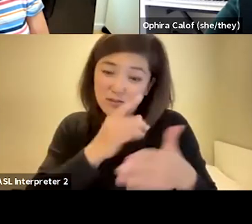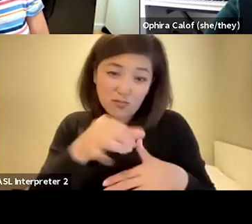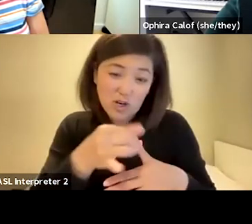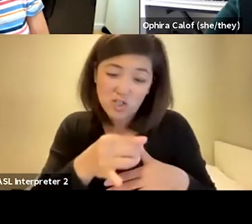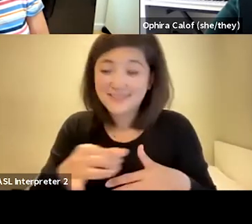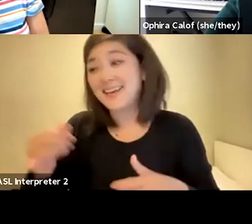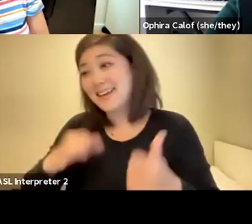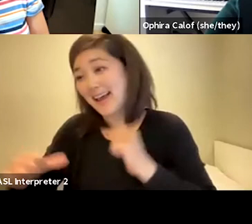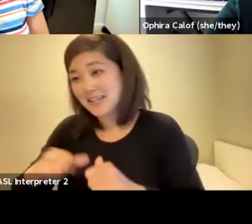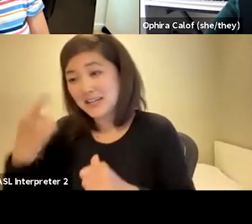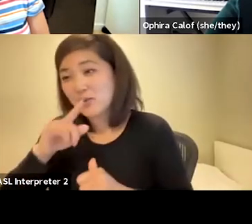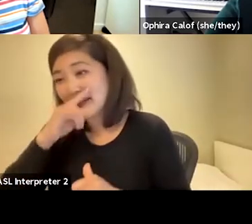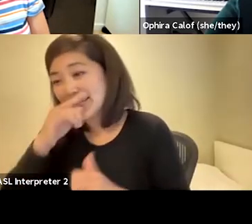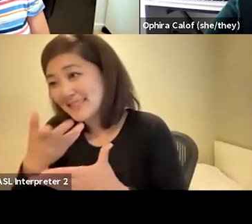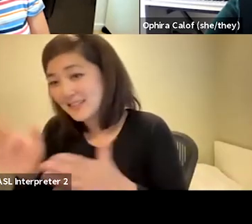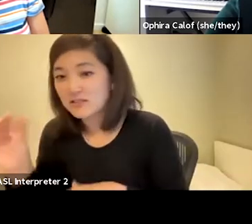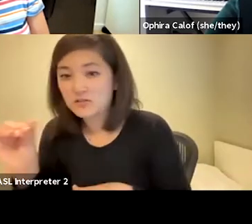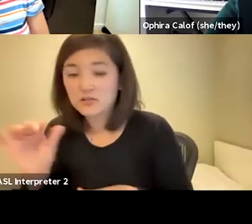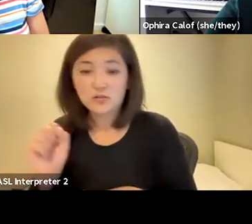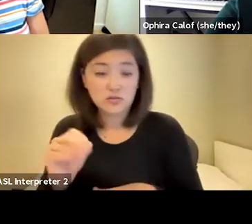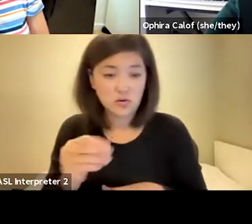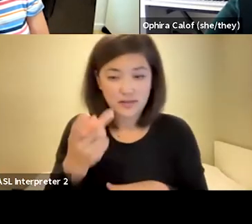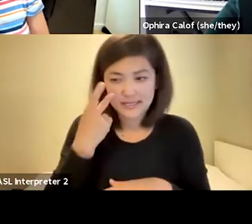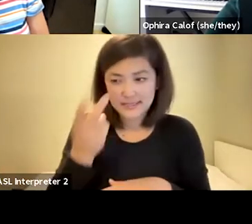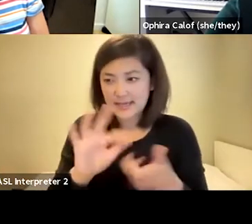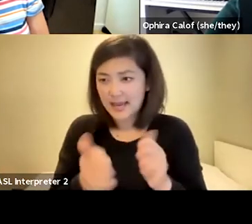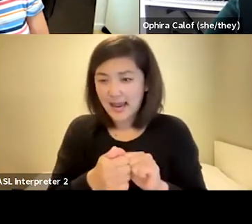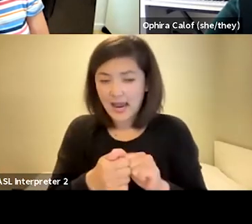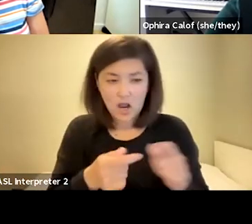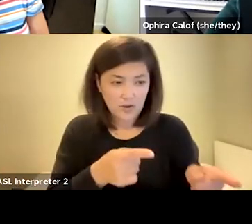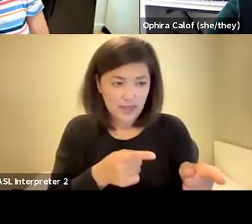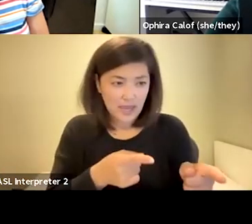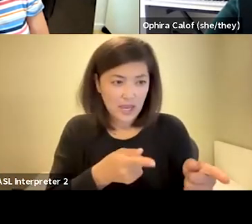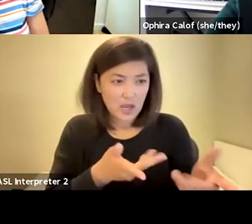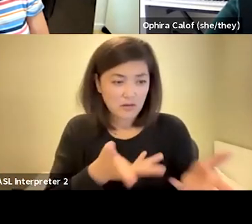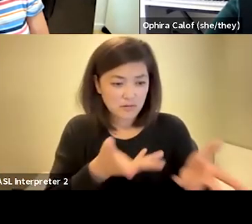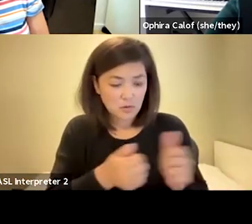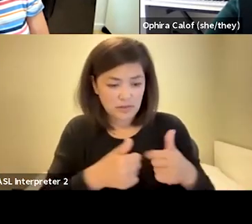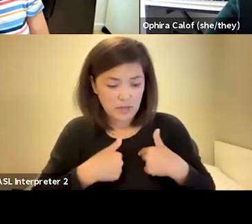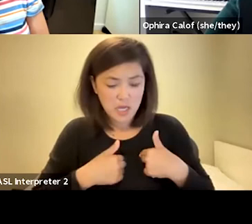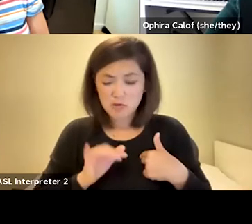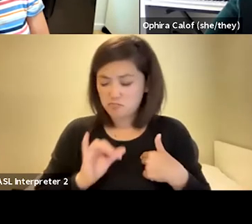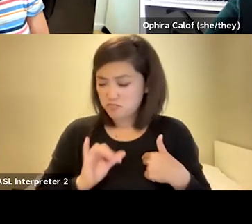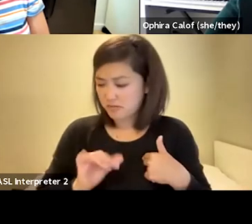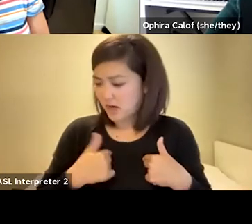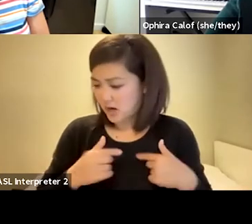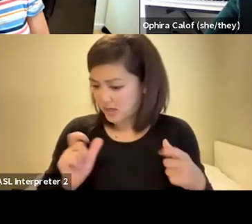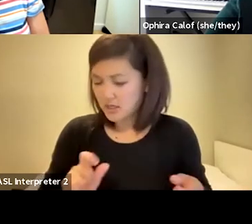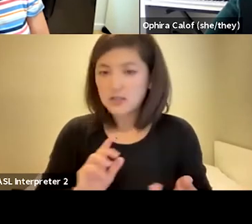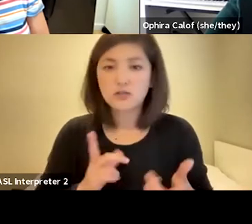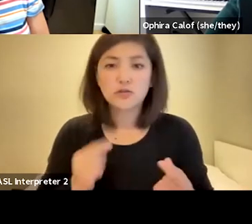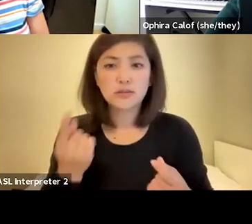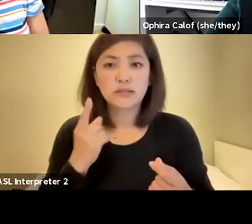acted in kids stuff. And so from seeing how someone else treated me, I was confident enough to decide, well, I could do something bold and different too. And that's